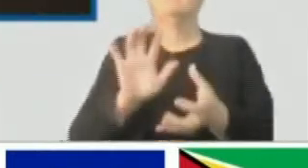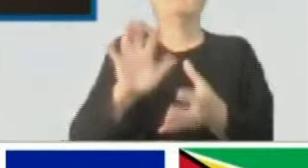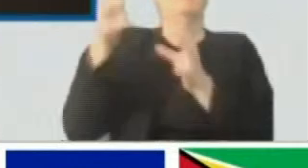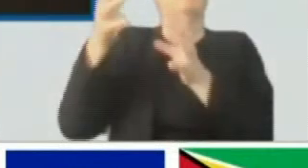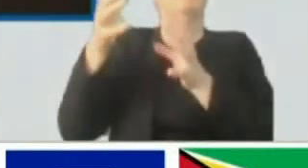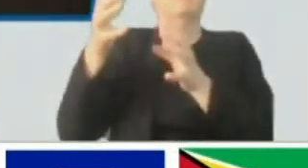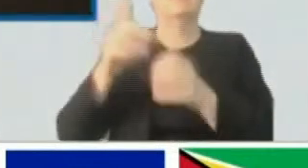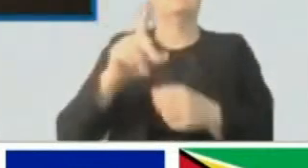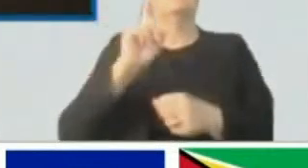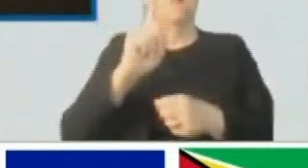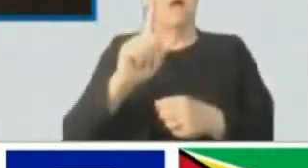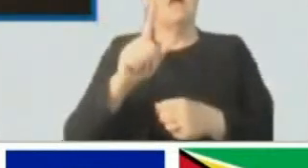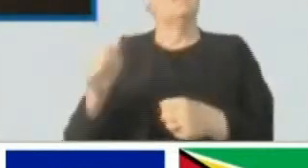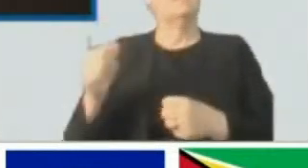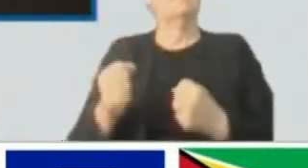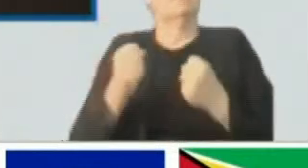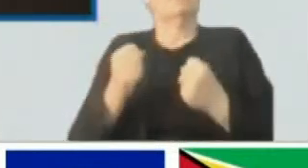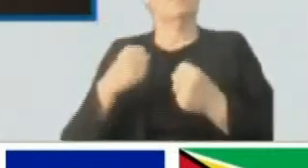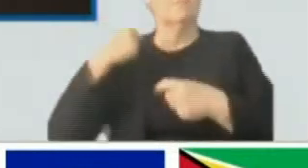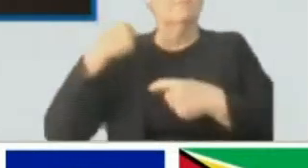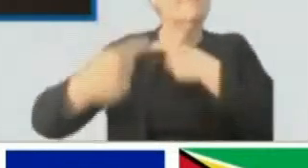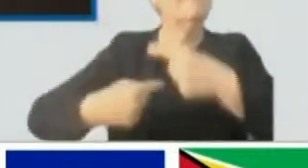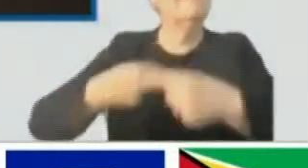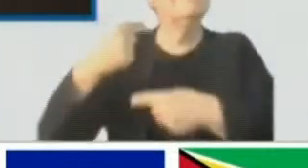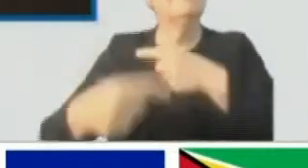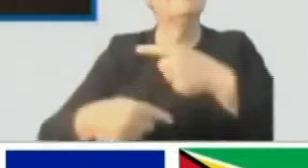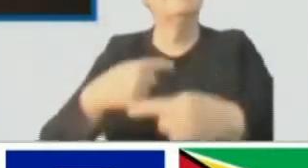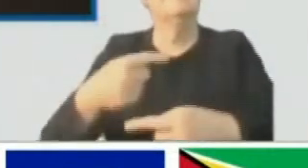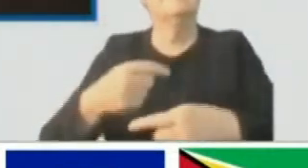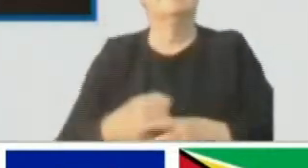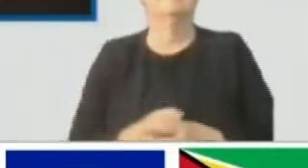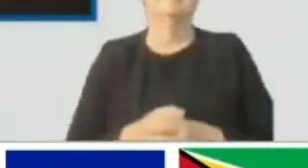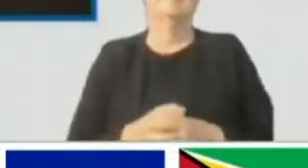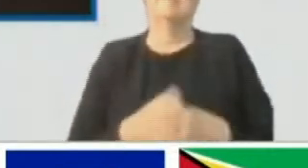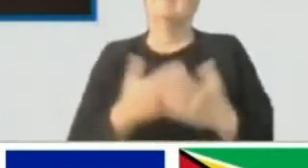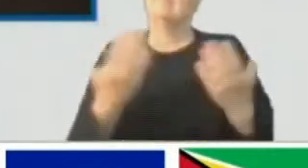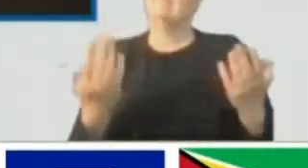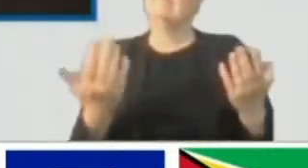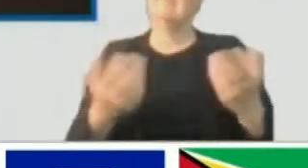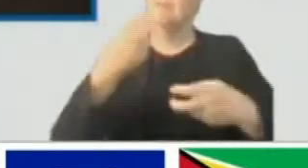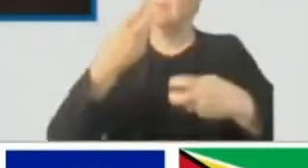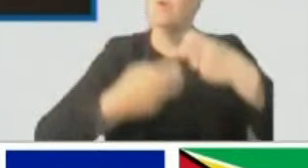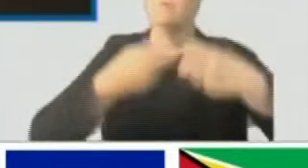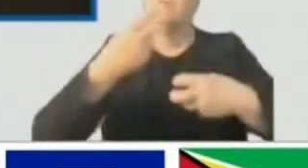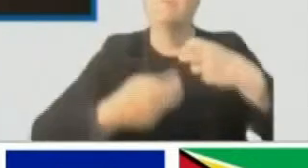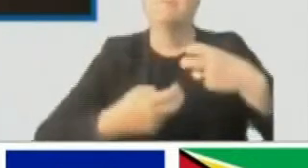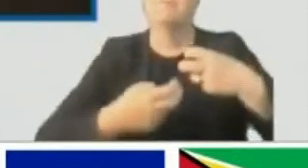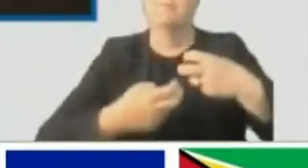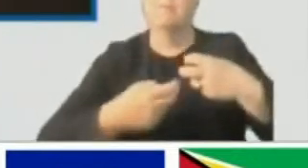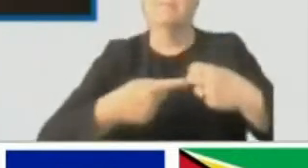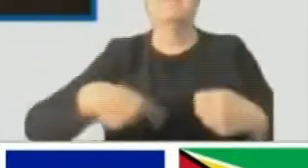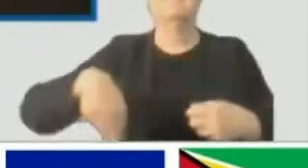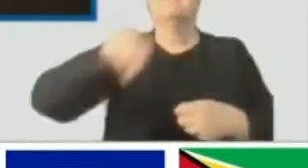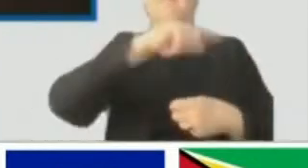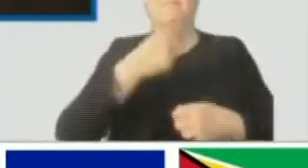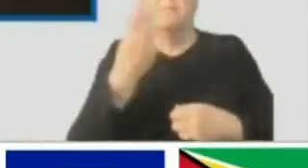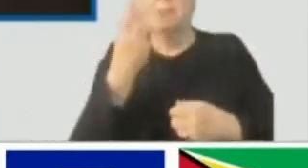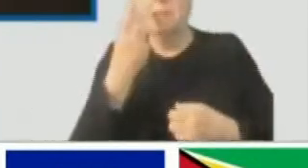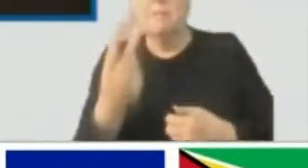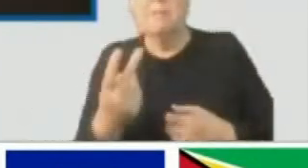issues that confront us will be discussed over the next 2